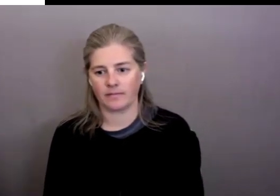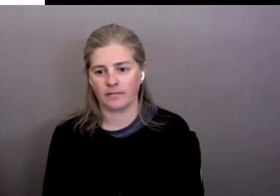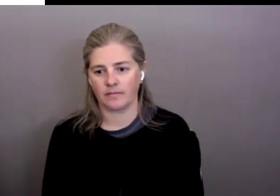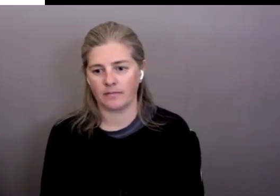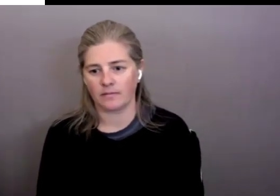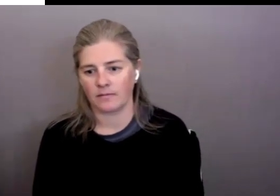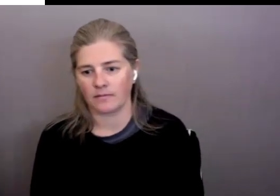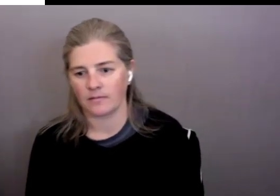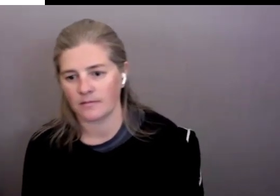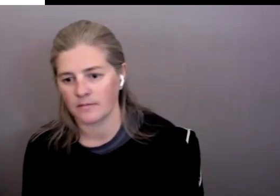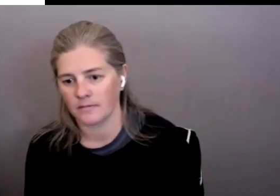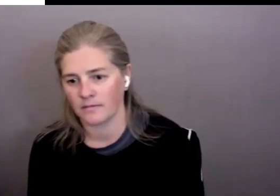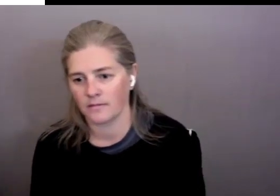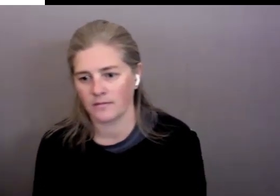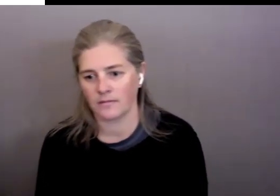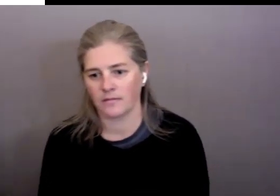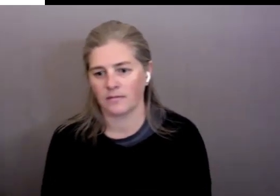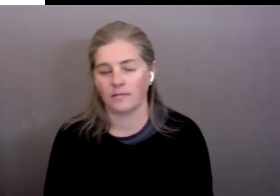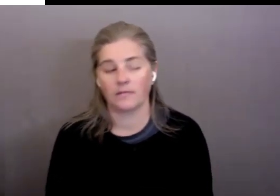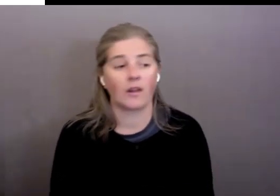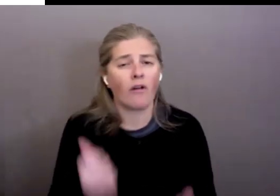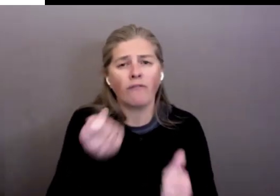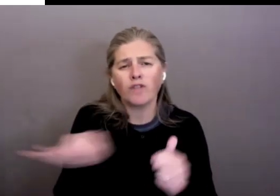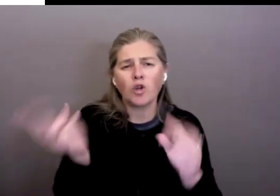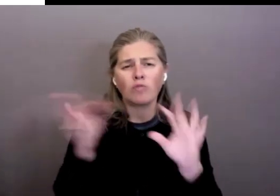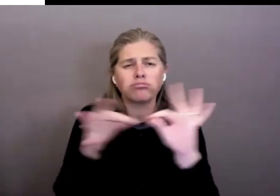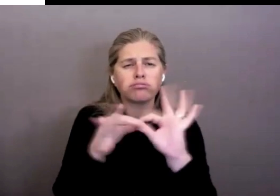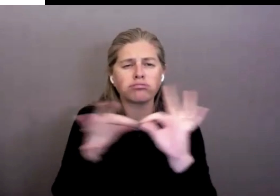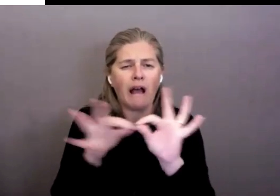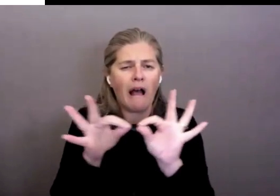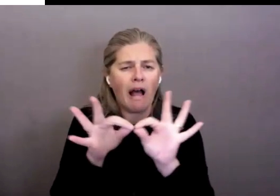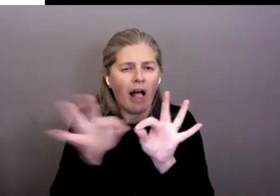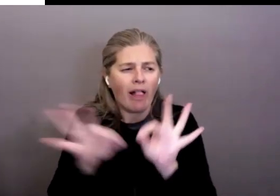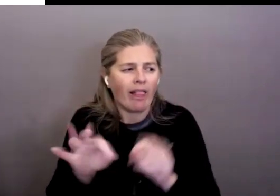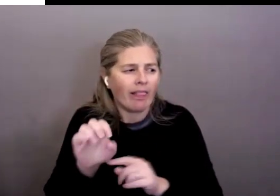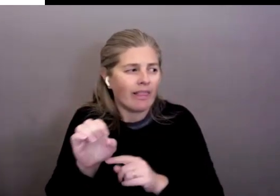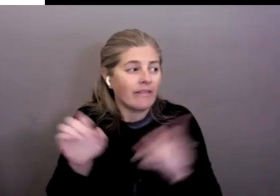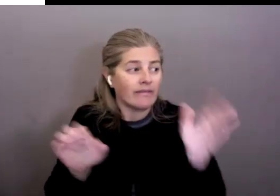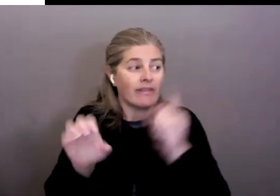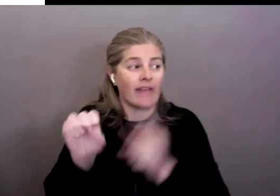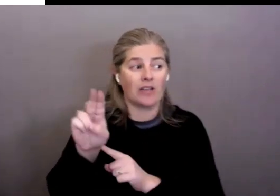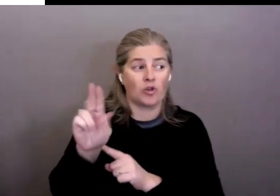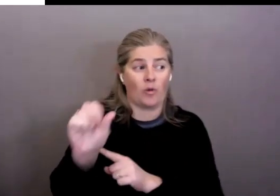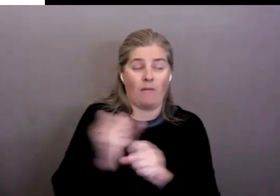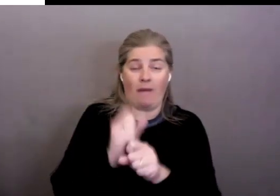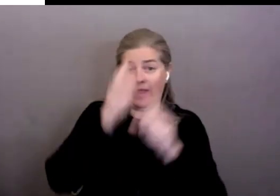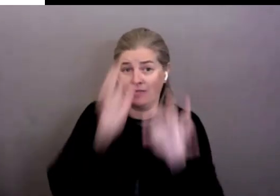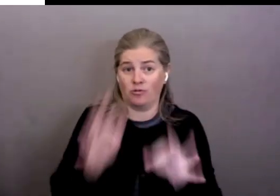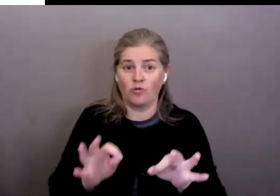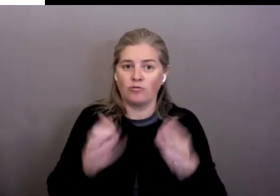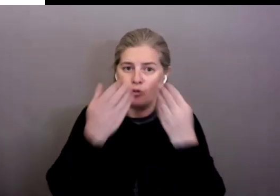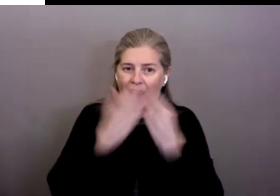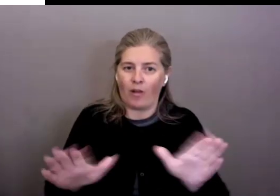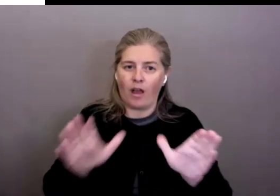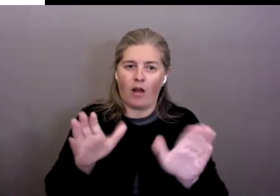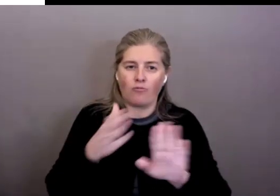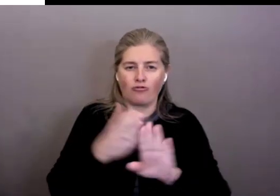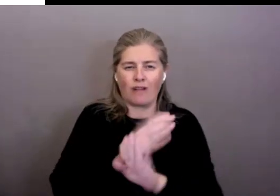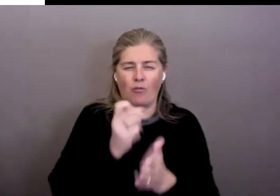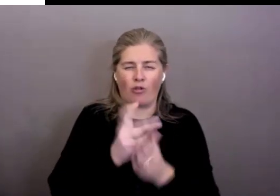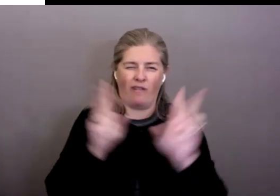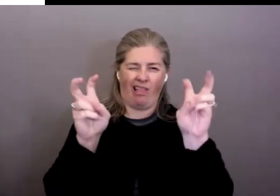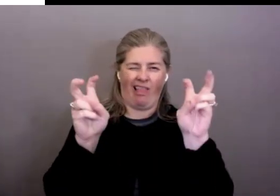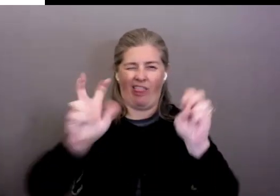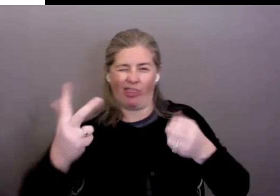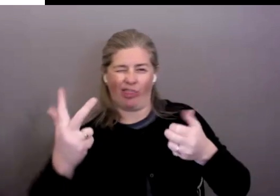So, a few key elements about this slide. The SUA made the decision to categorically approve 3 types of agreements.